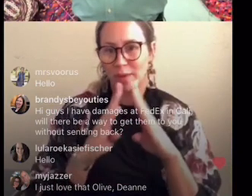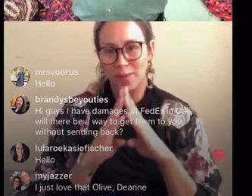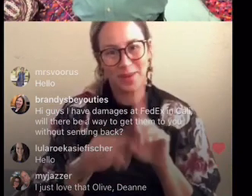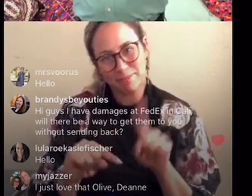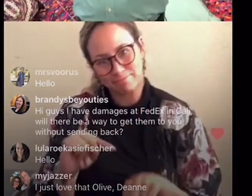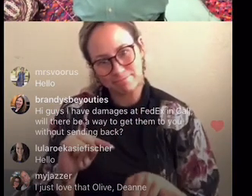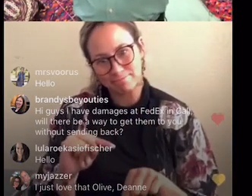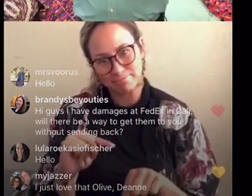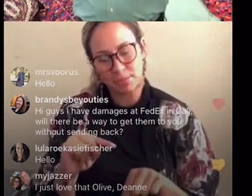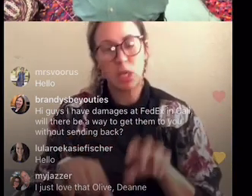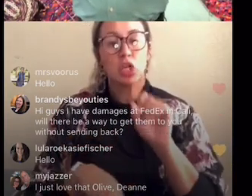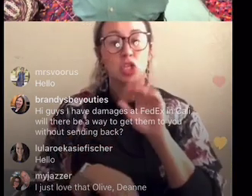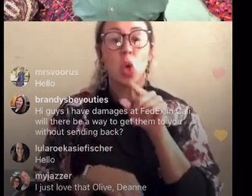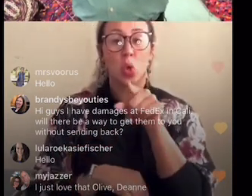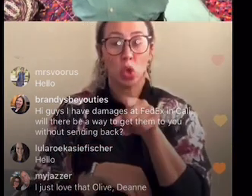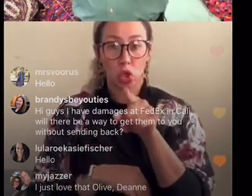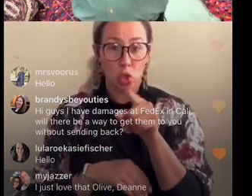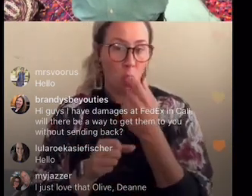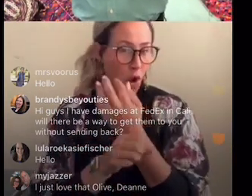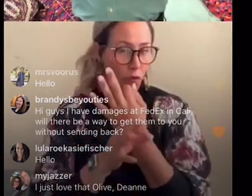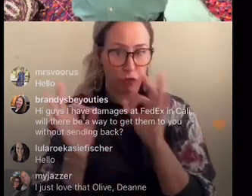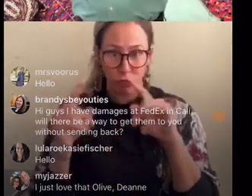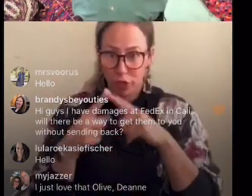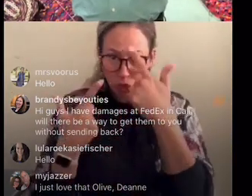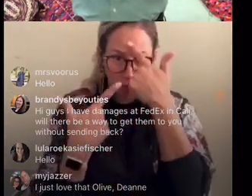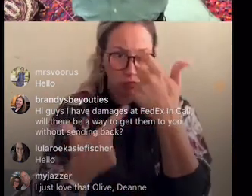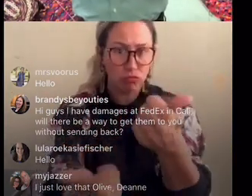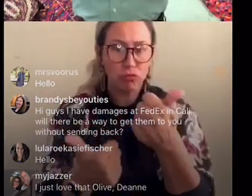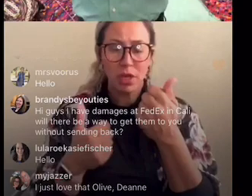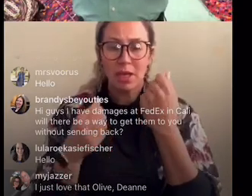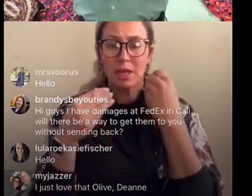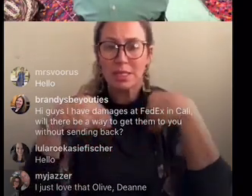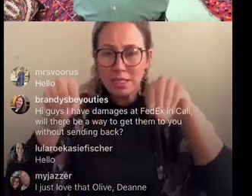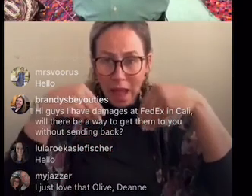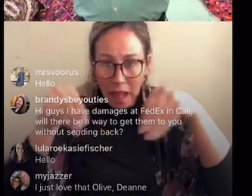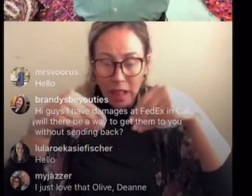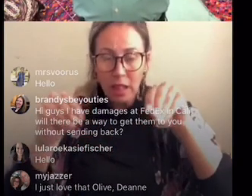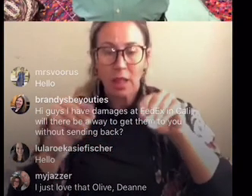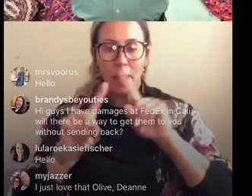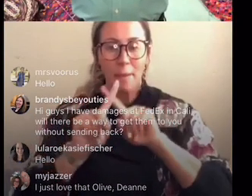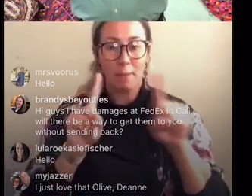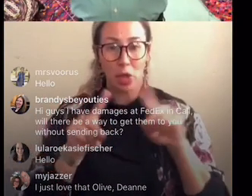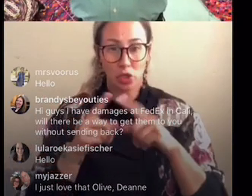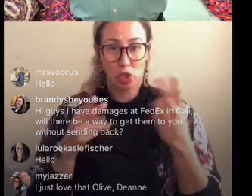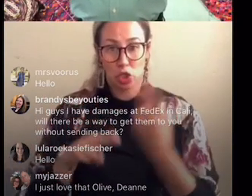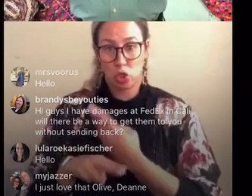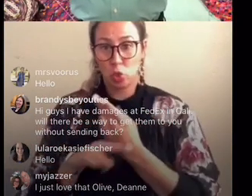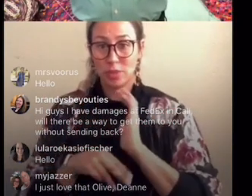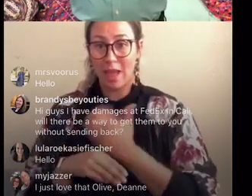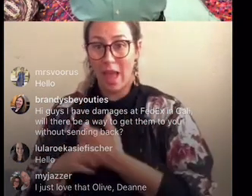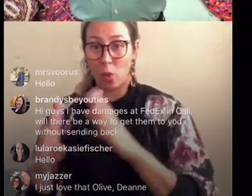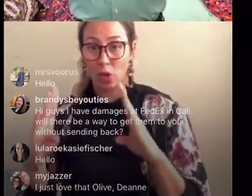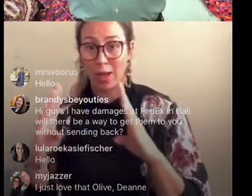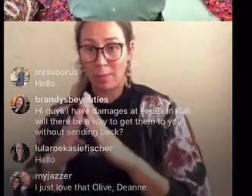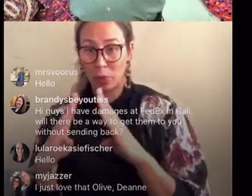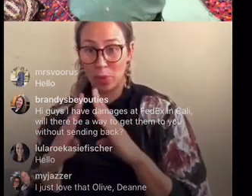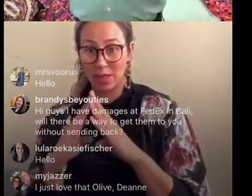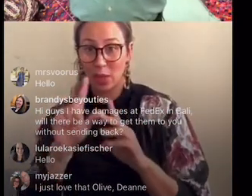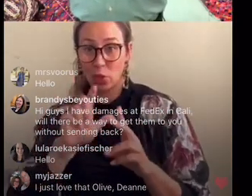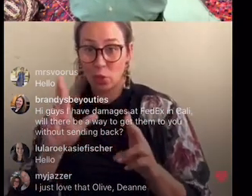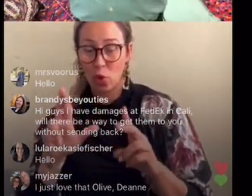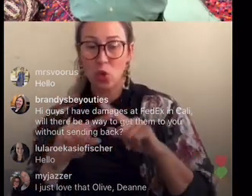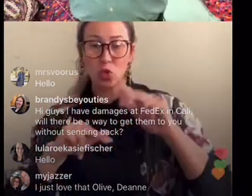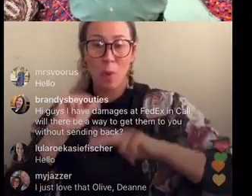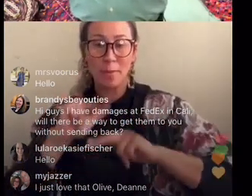So you're free to sell. You're not free to leverage this community to build your business in